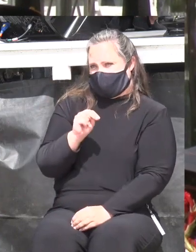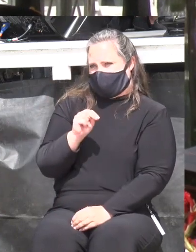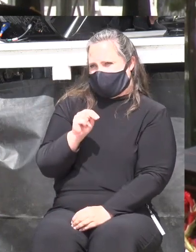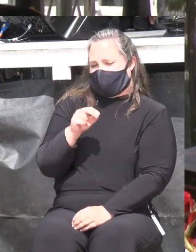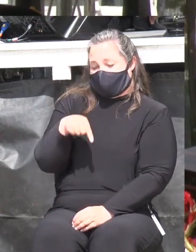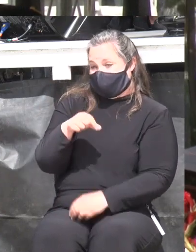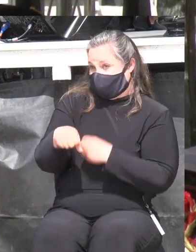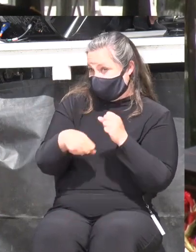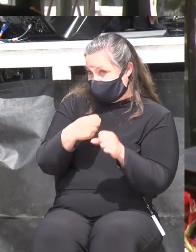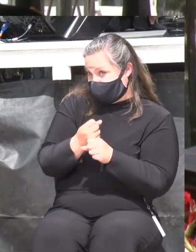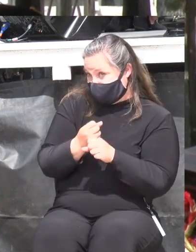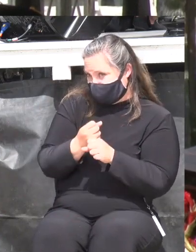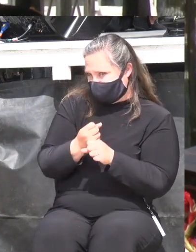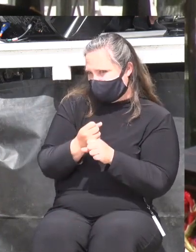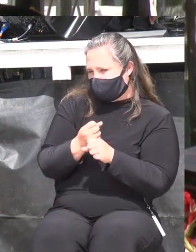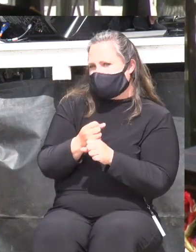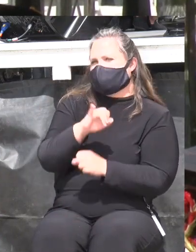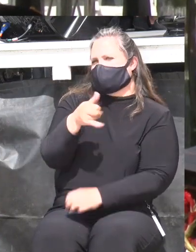saw an insurrection